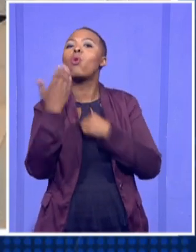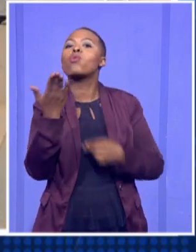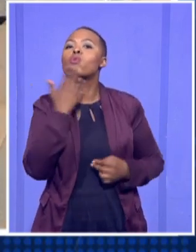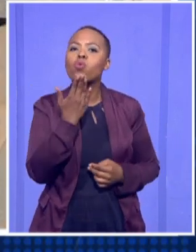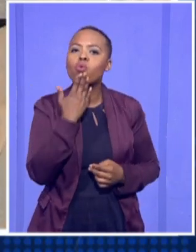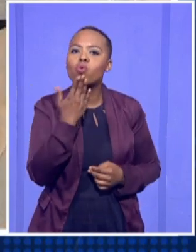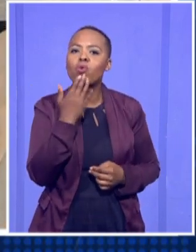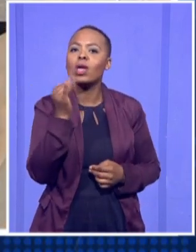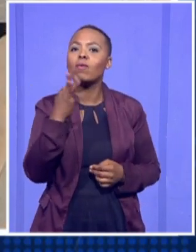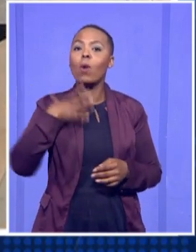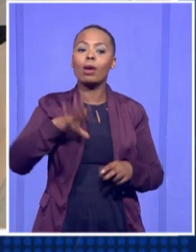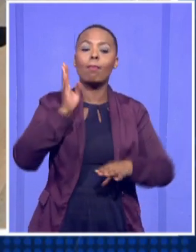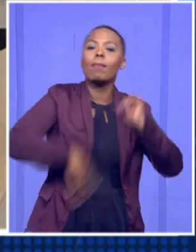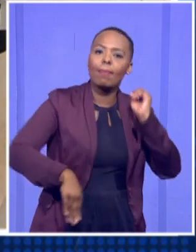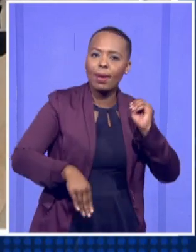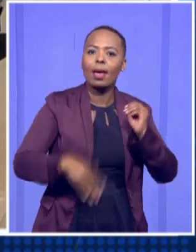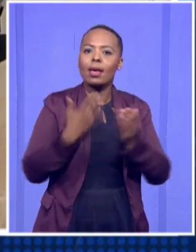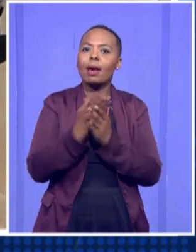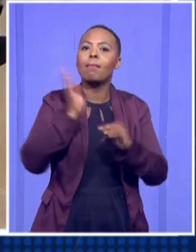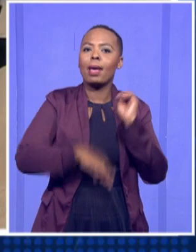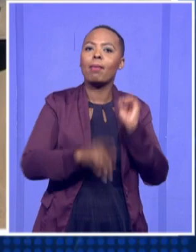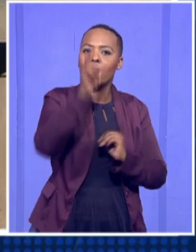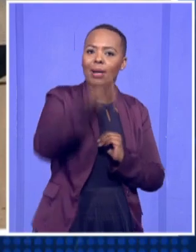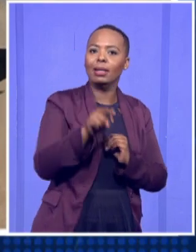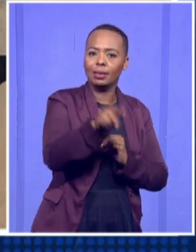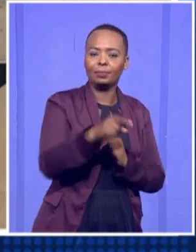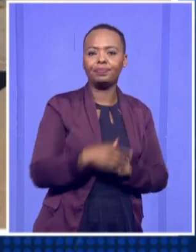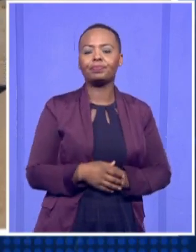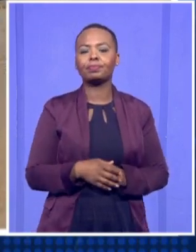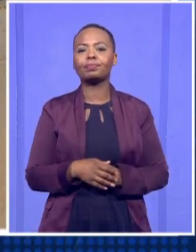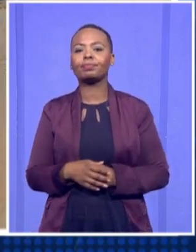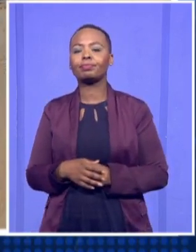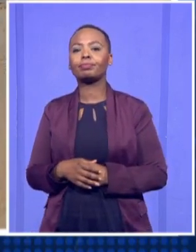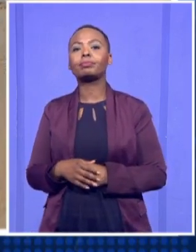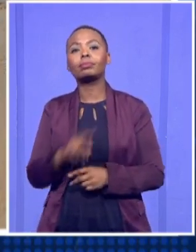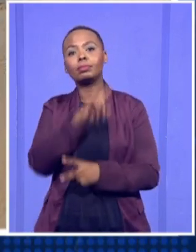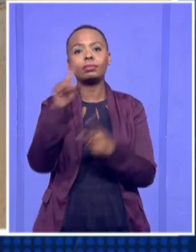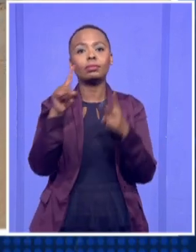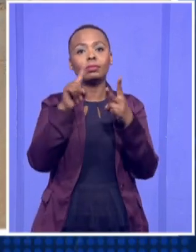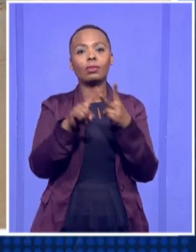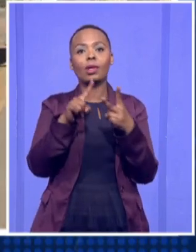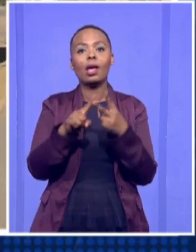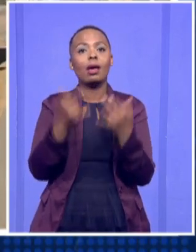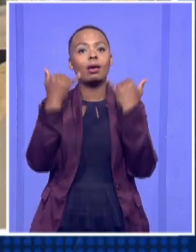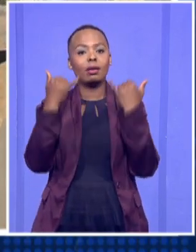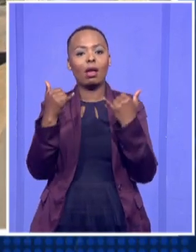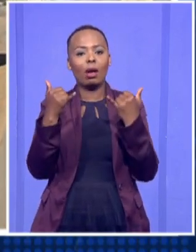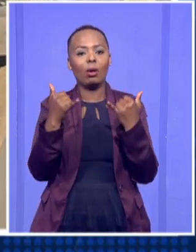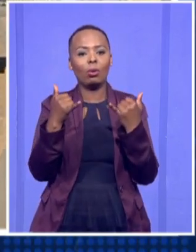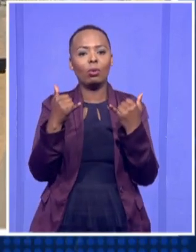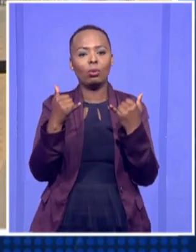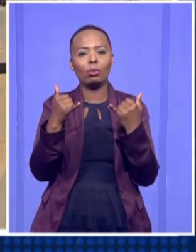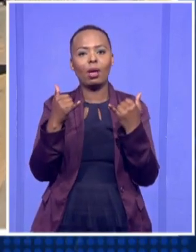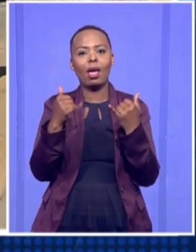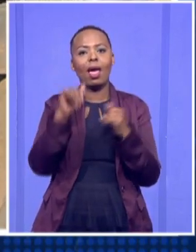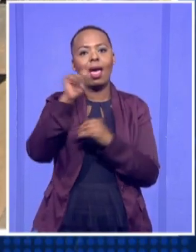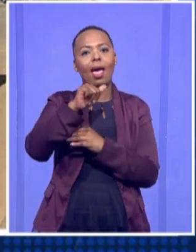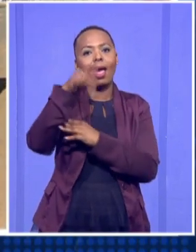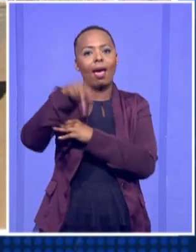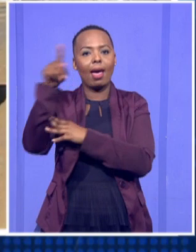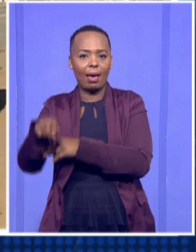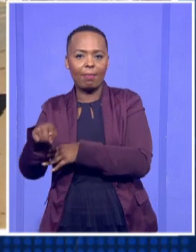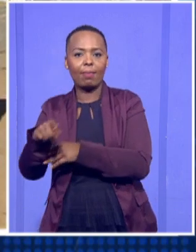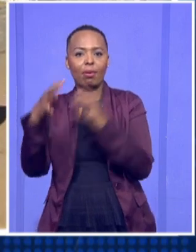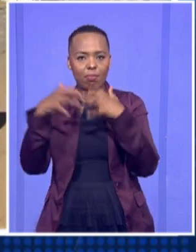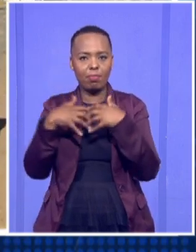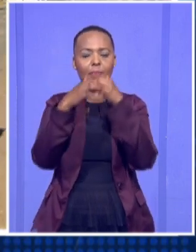for which section of road in the country. Secondly, we have deployed, or we altered our apps that we use to